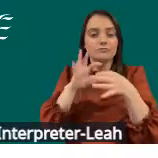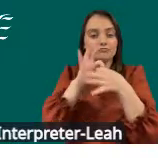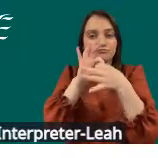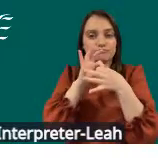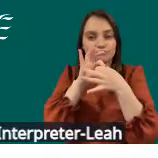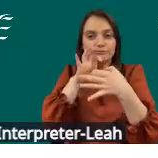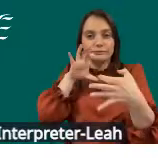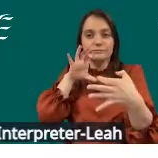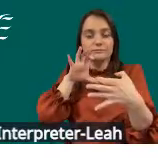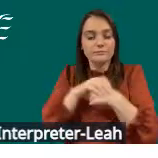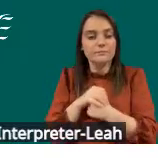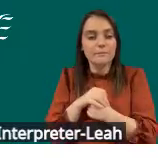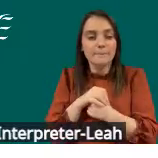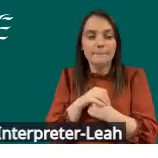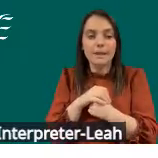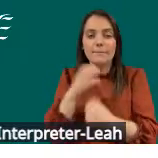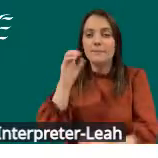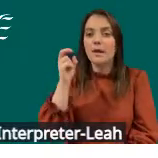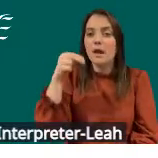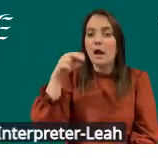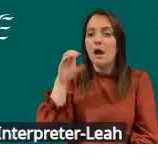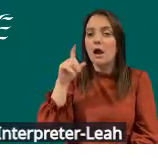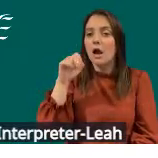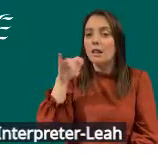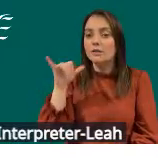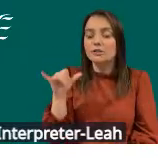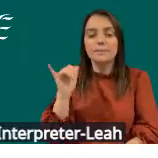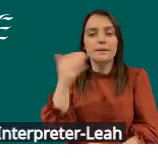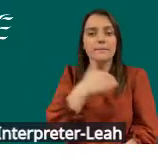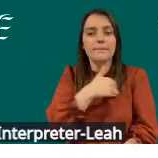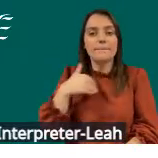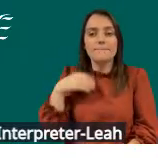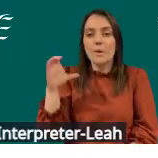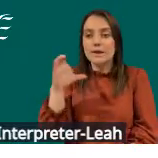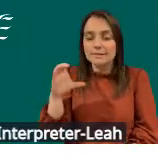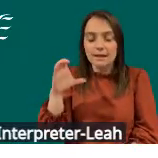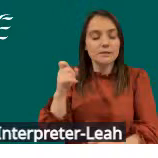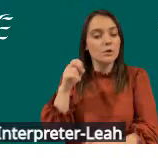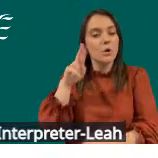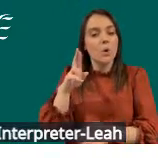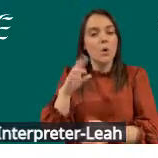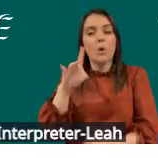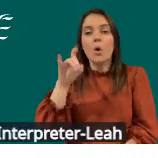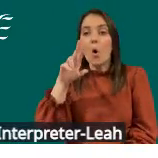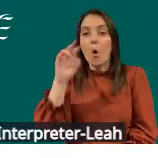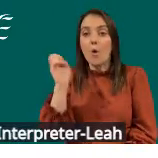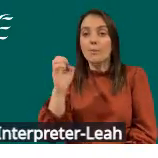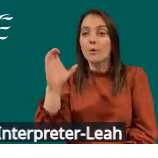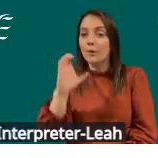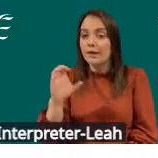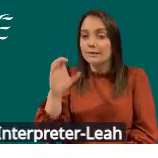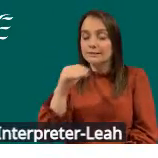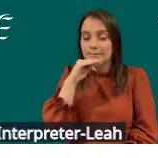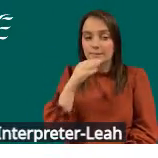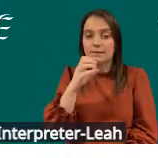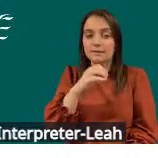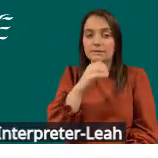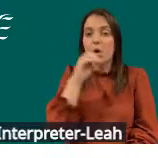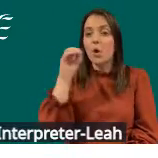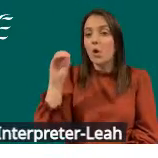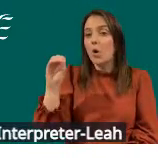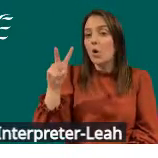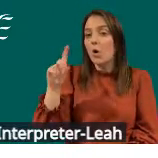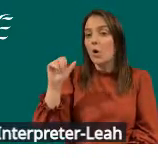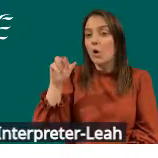oncology because for difficult medical reasons, maybe with breast cancer or hormone-dependent cancers, their ovaries have to be removed. It